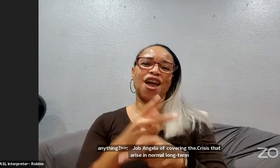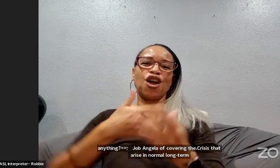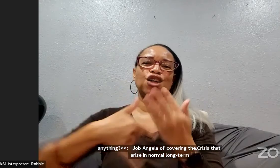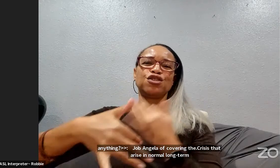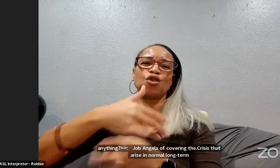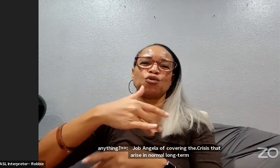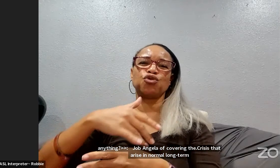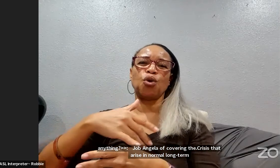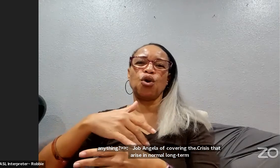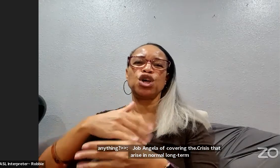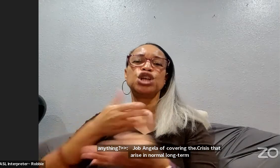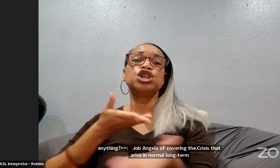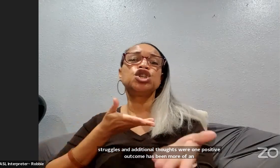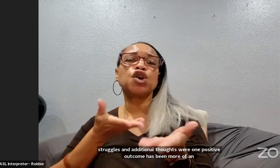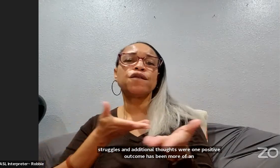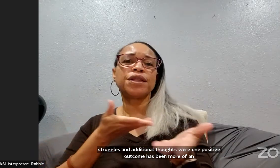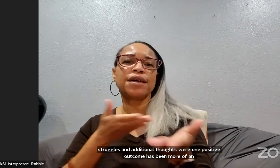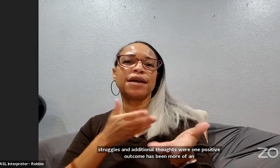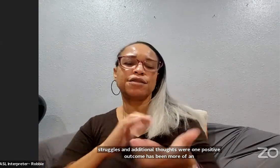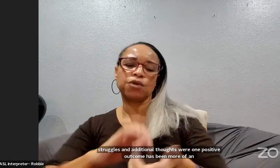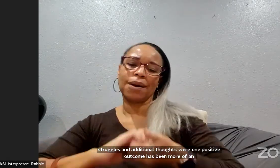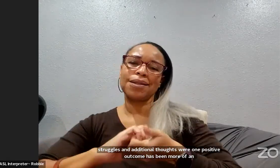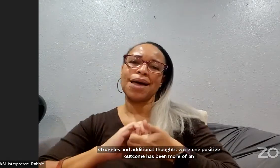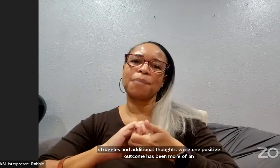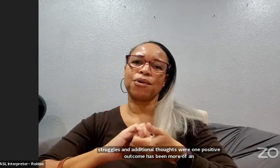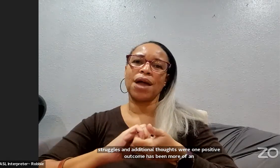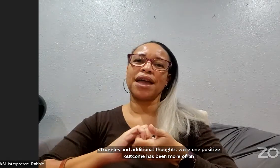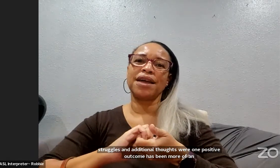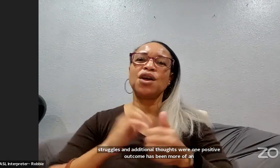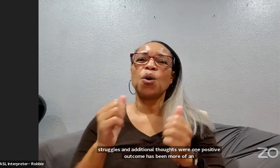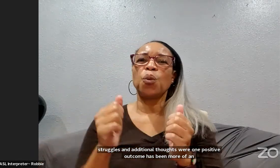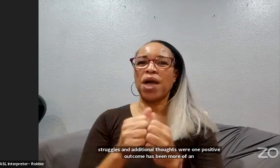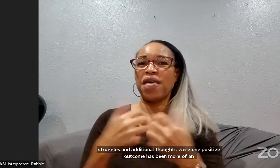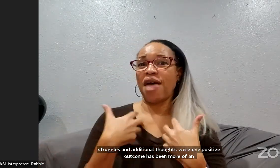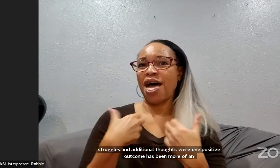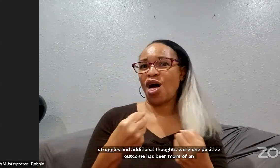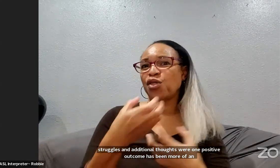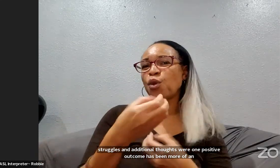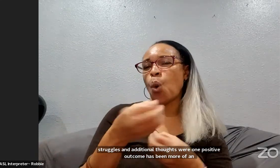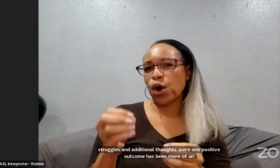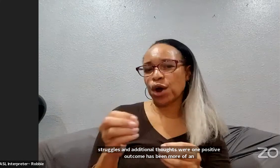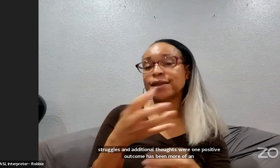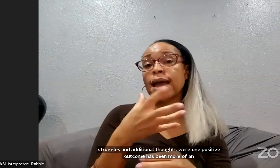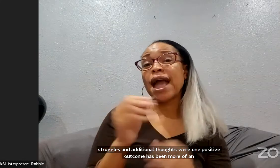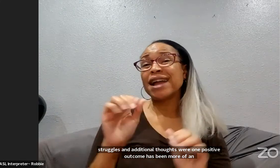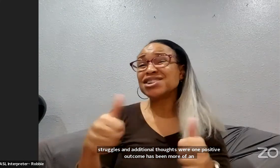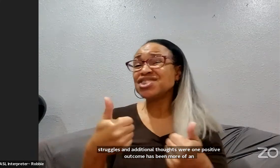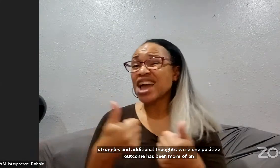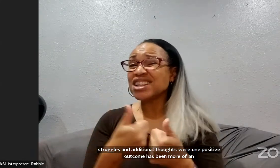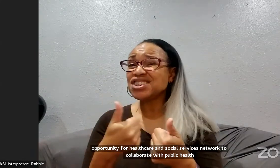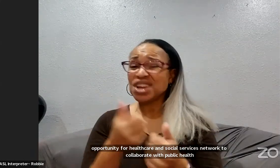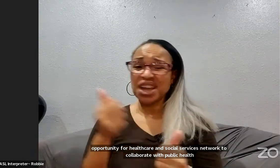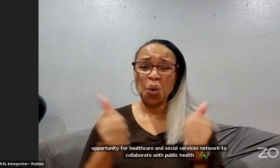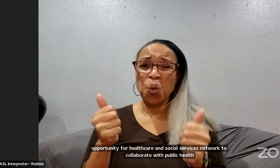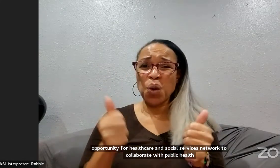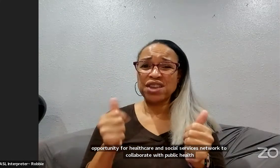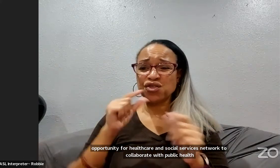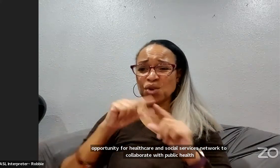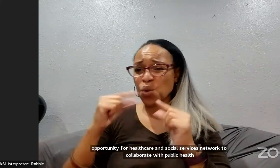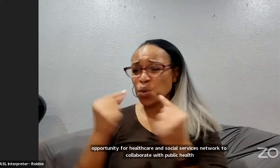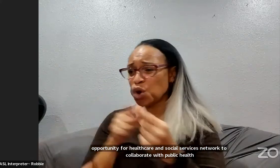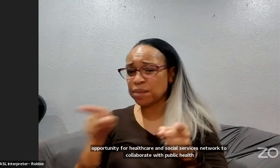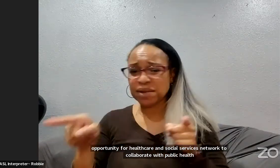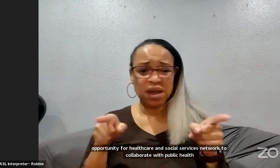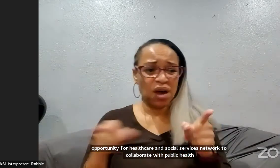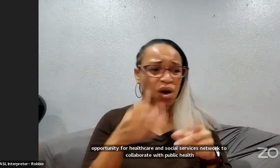at large to collaborate with the public health organizations. And at times it can be challenging to understand which groups or orgs are focusing more on